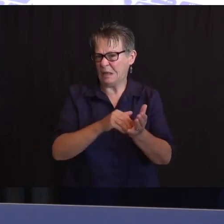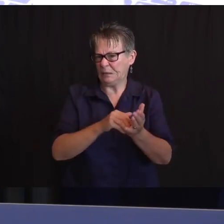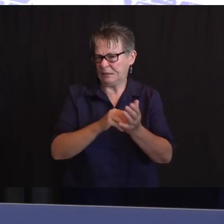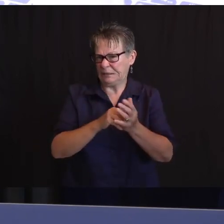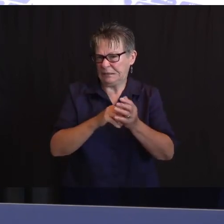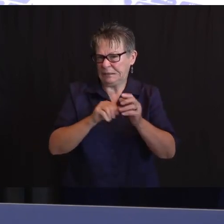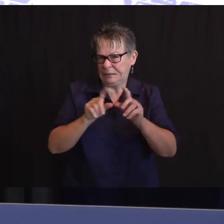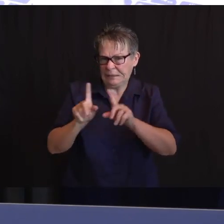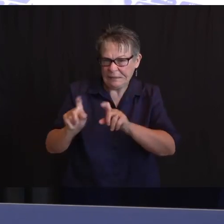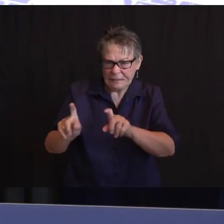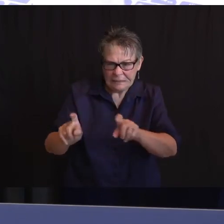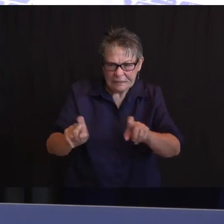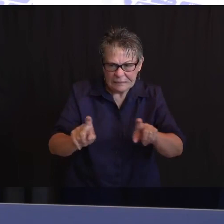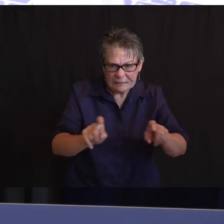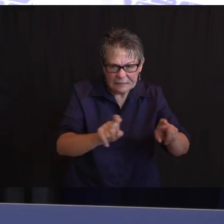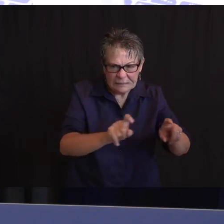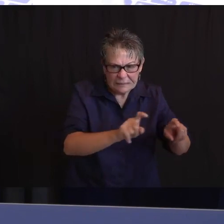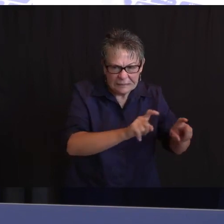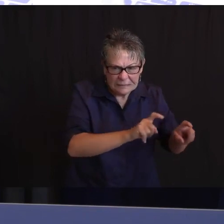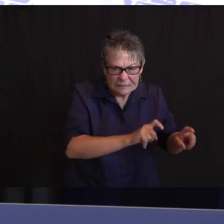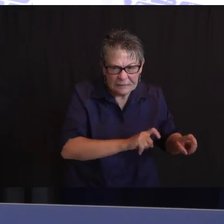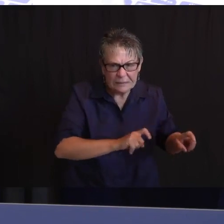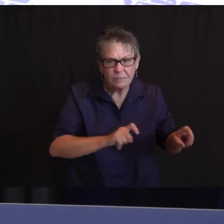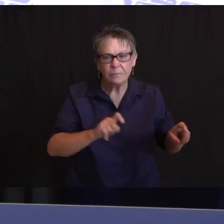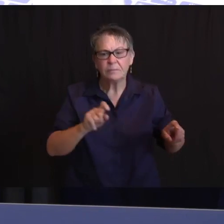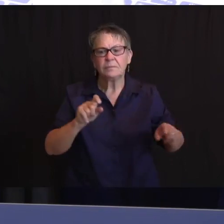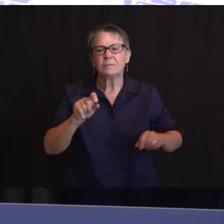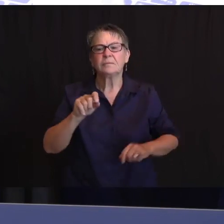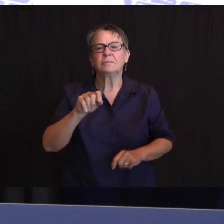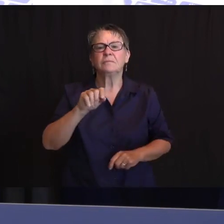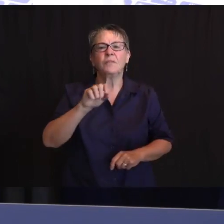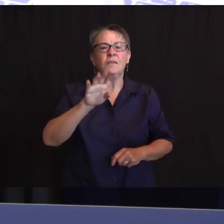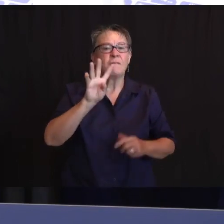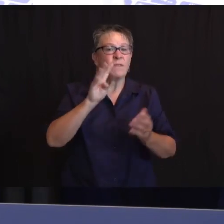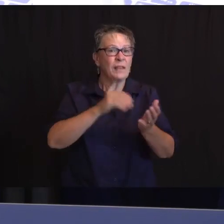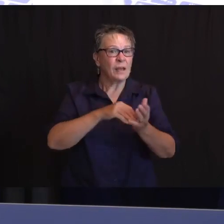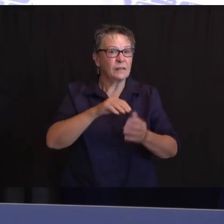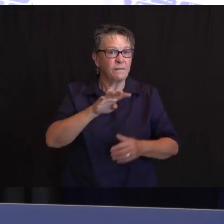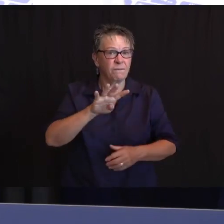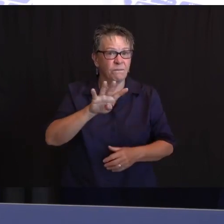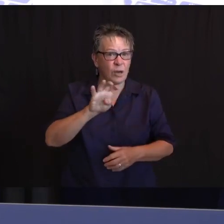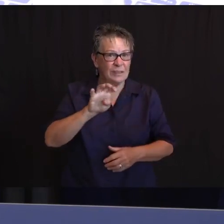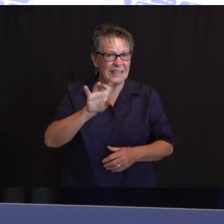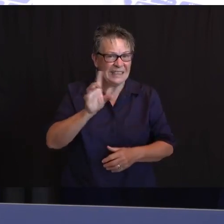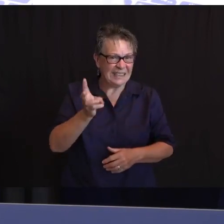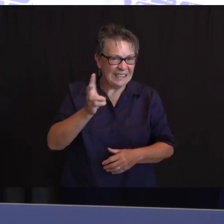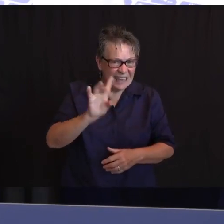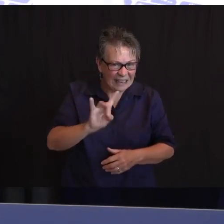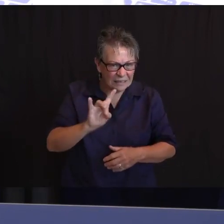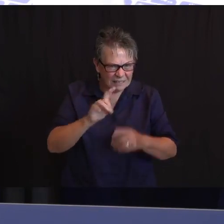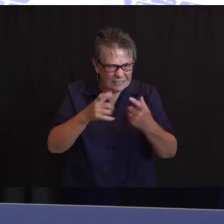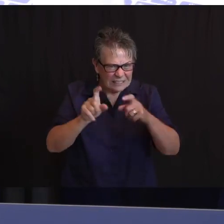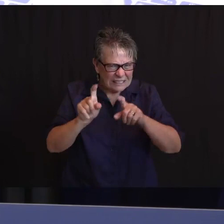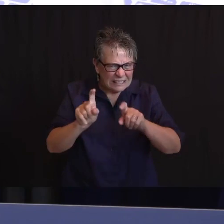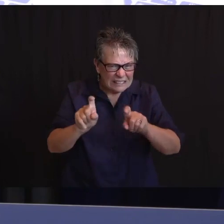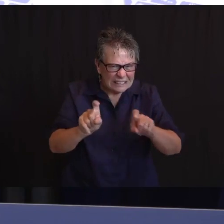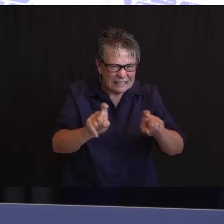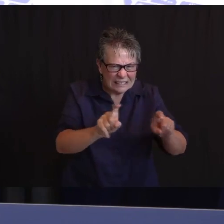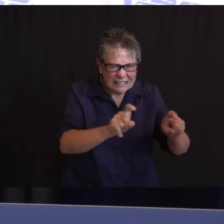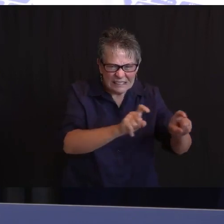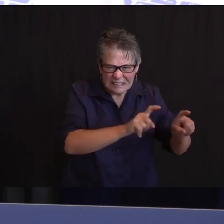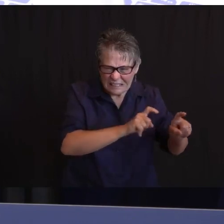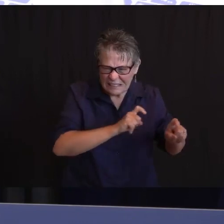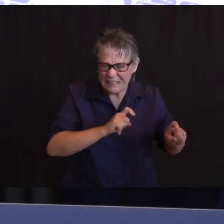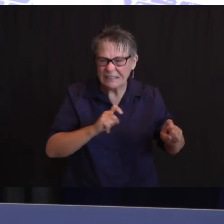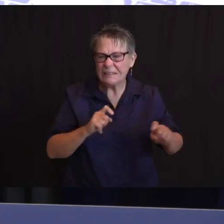4,168 individual tests, 32 returned positive. Our federally qualified health centers have